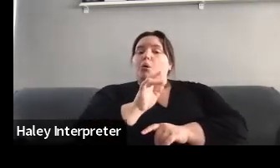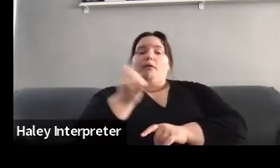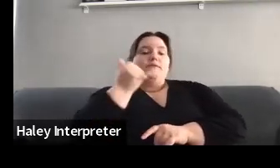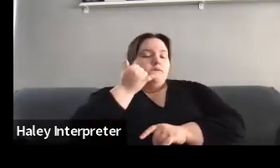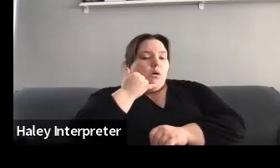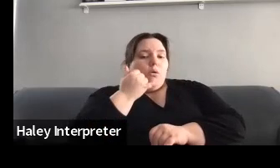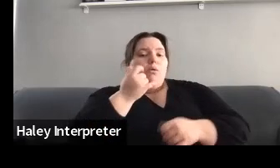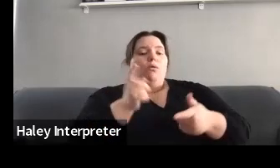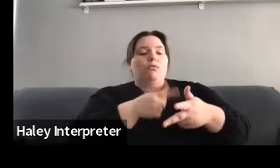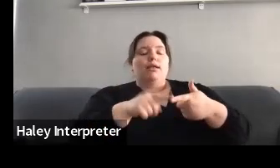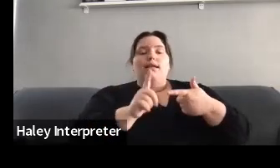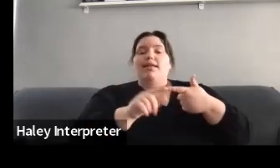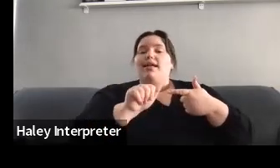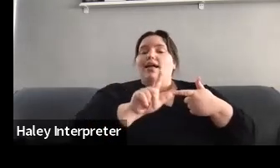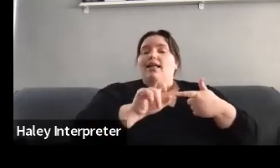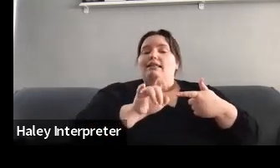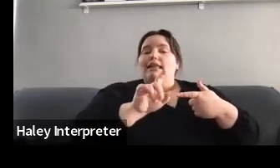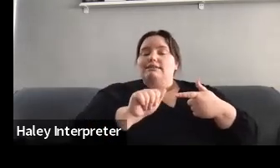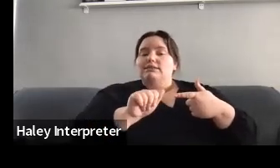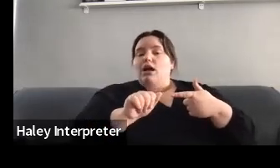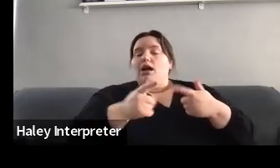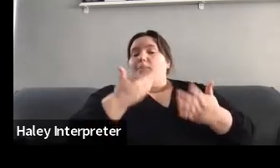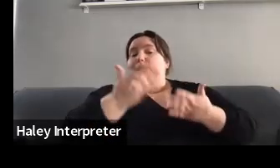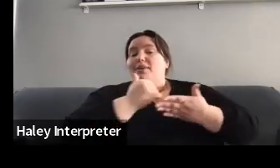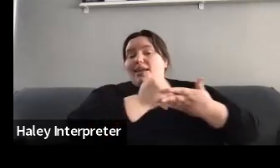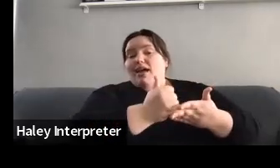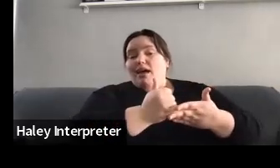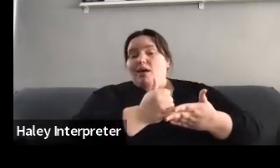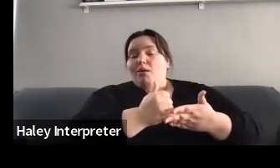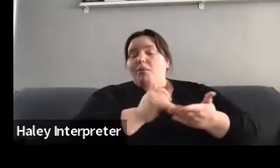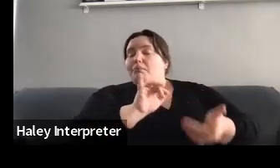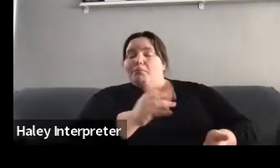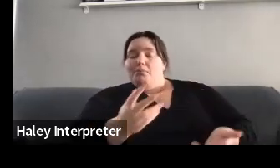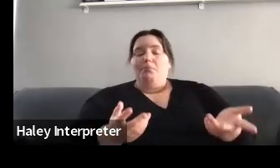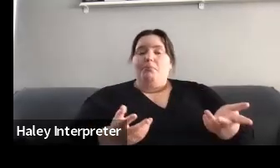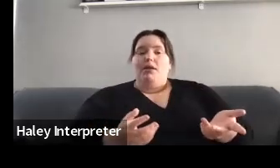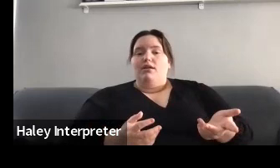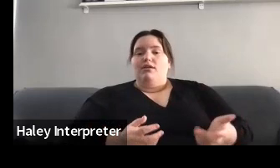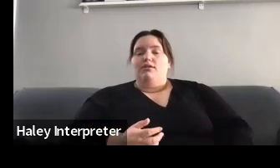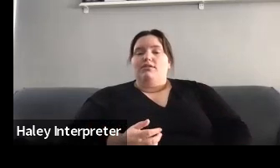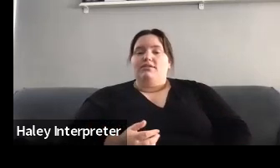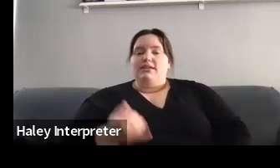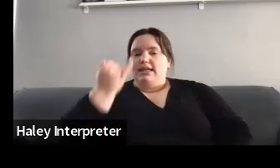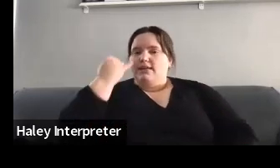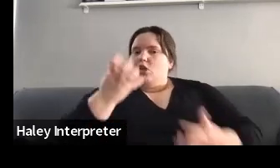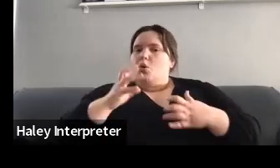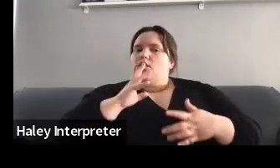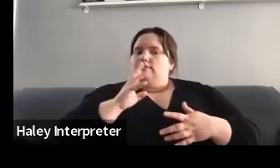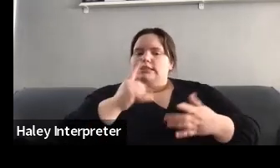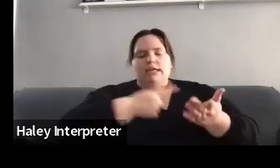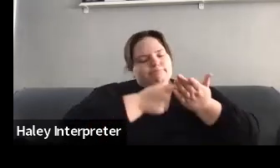Alexa device, might help with that. And if you would like to talk further